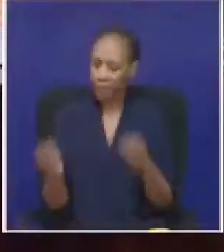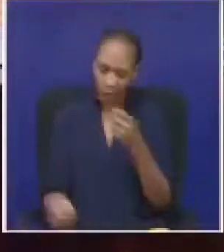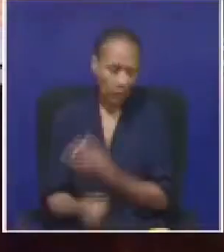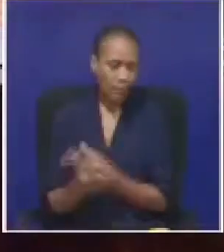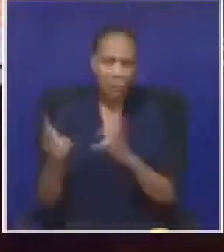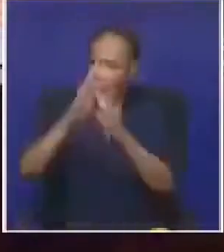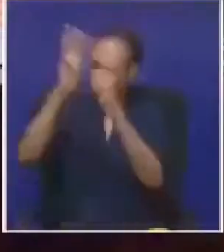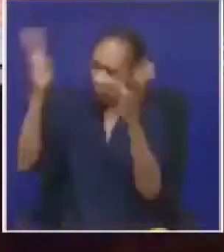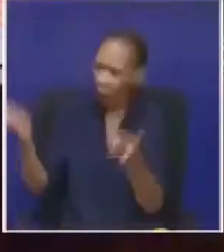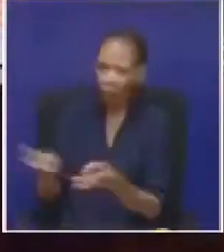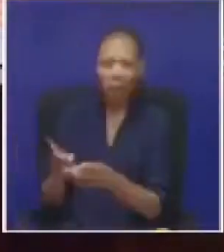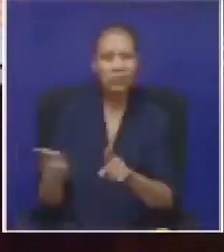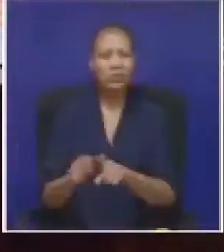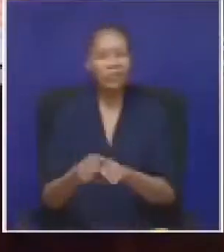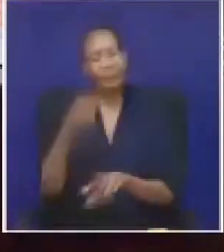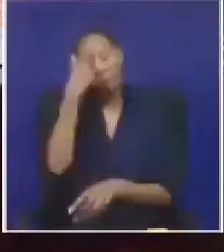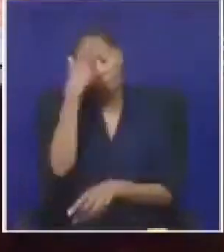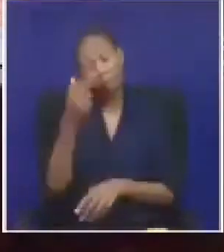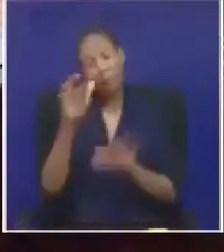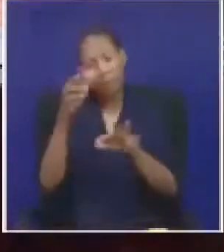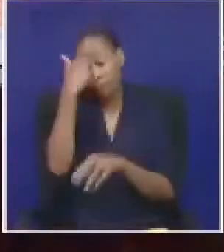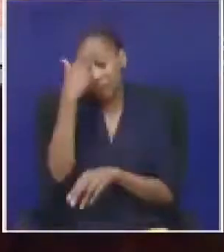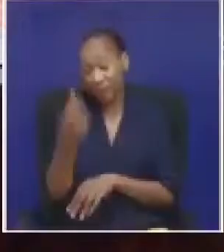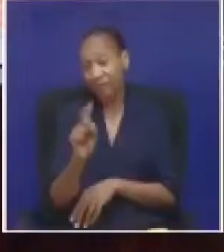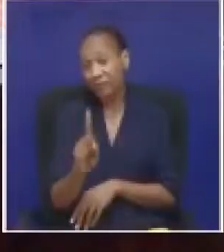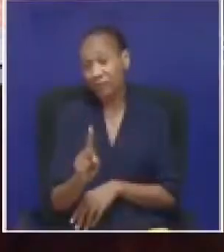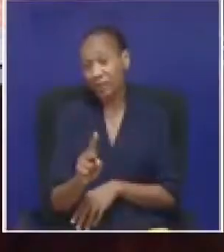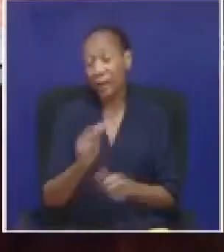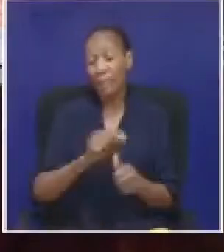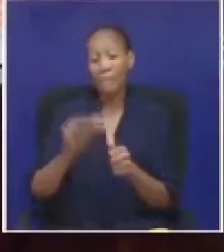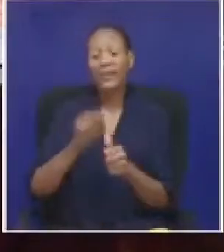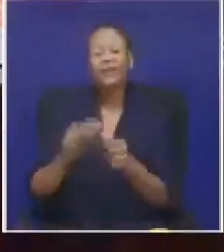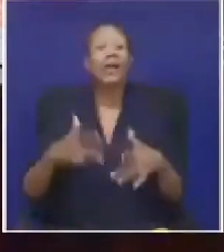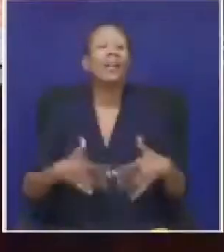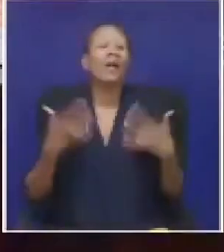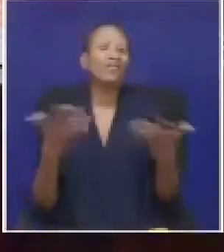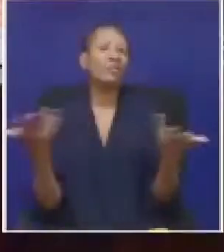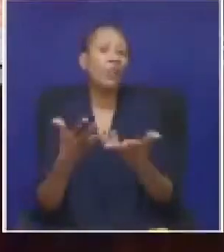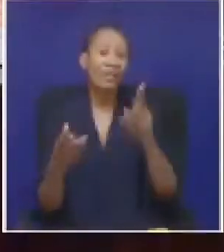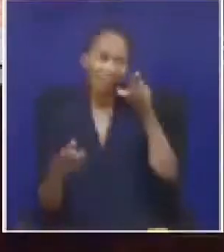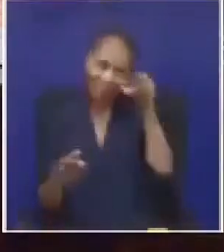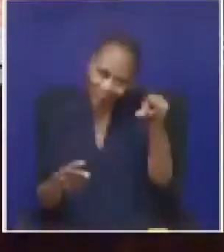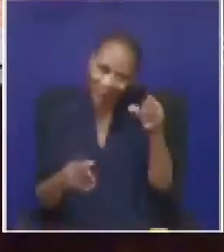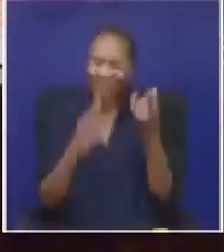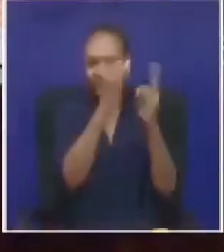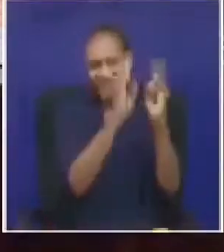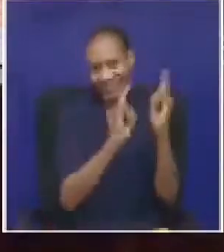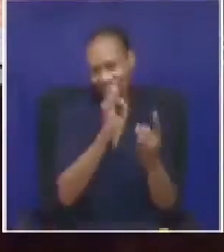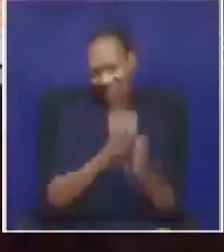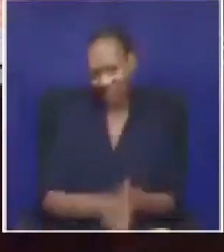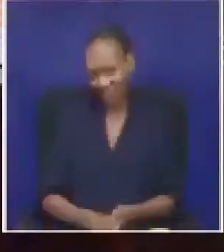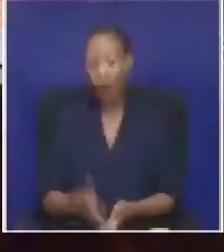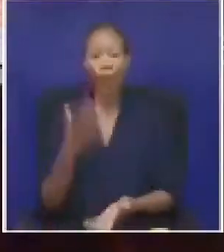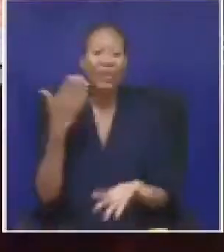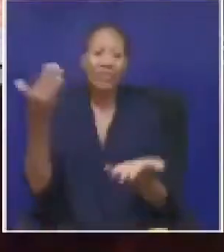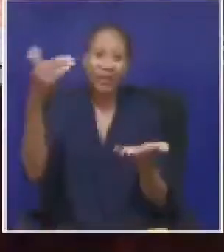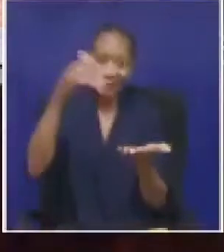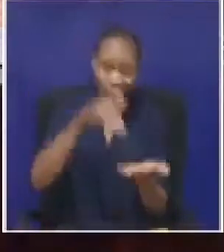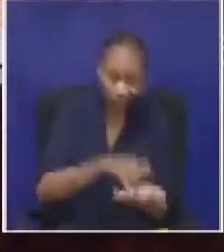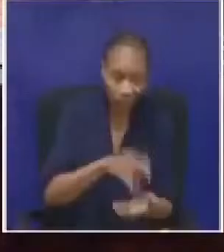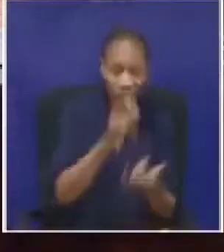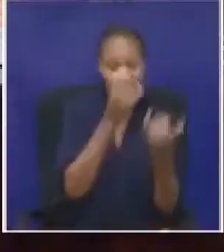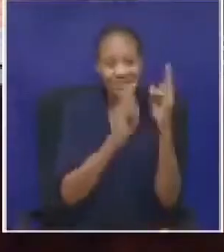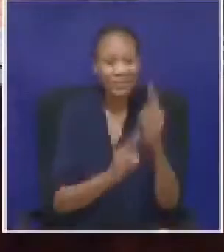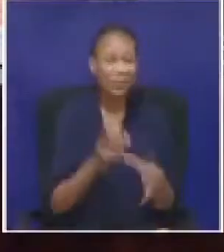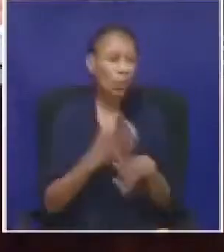the world. People believe that a better life is in the cities. And when they get there and don't